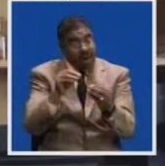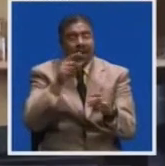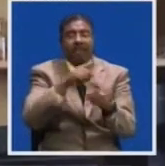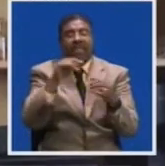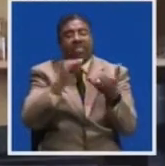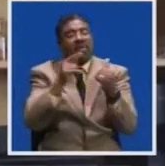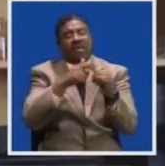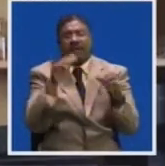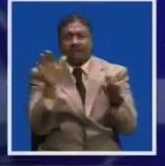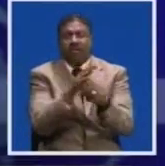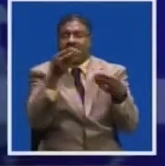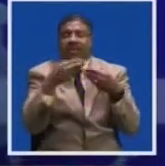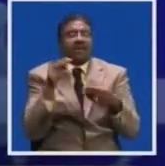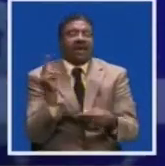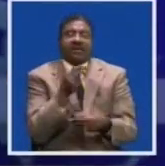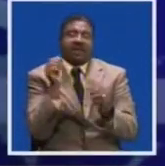of power.